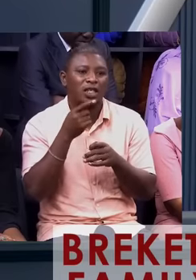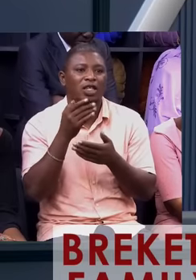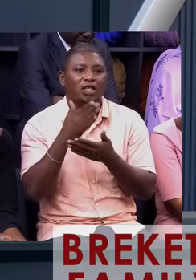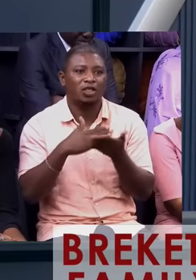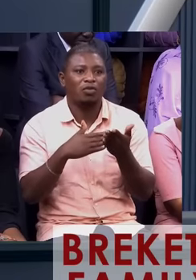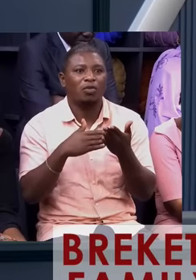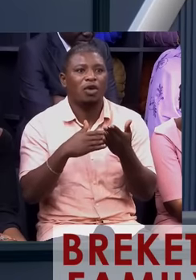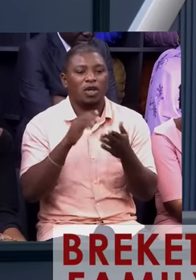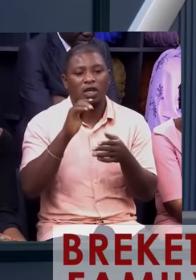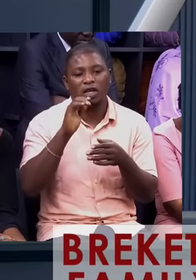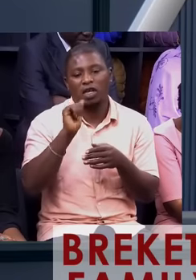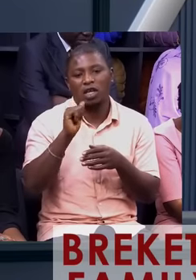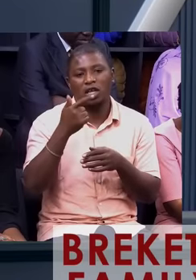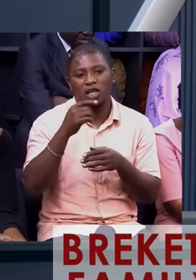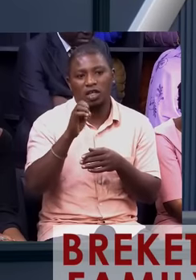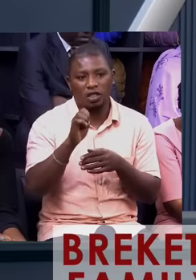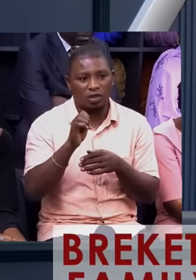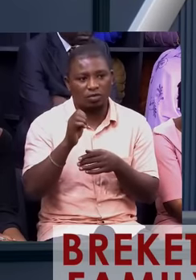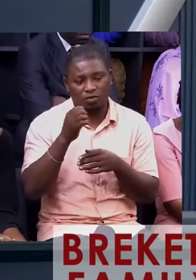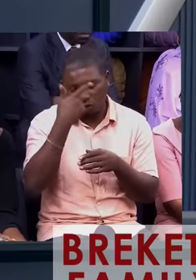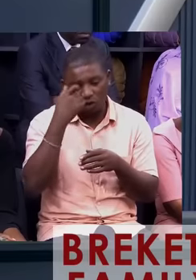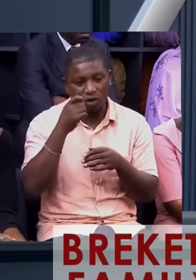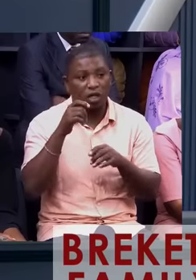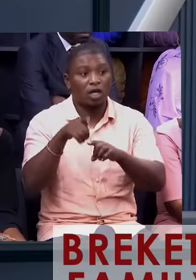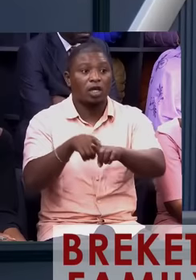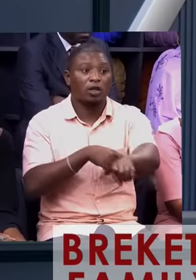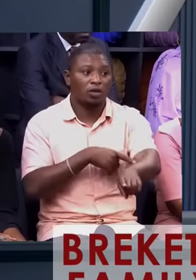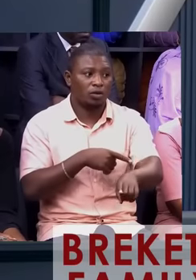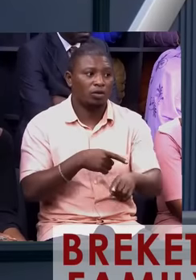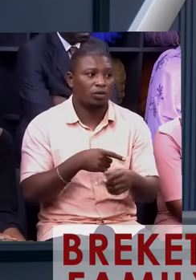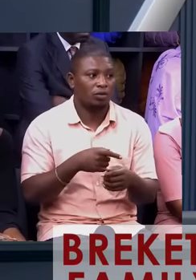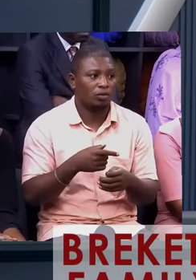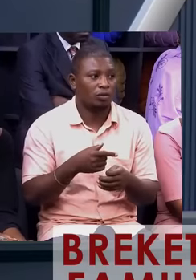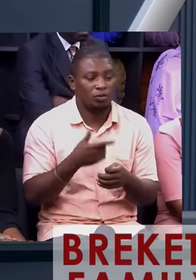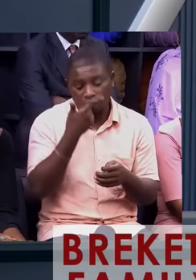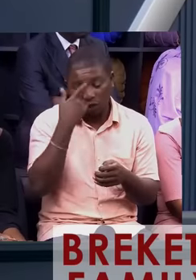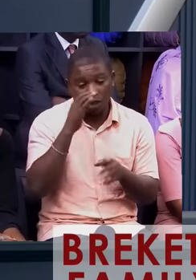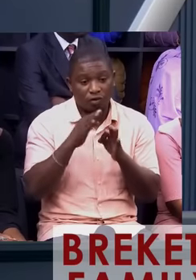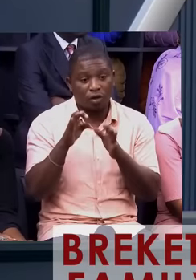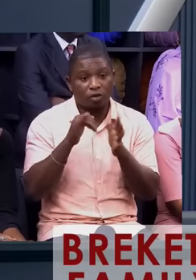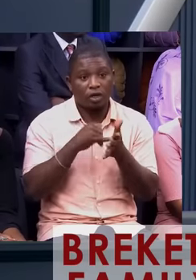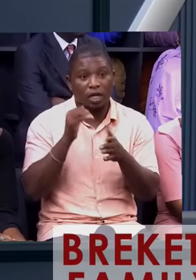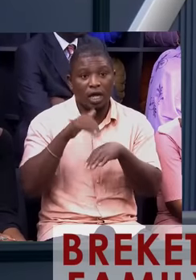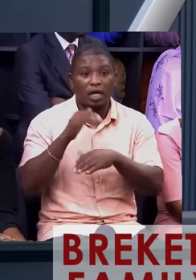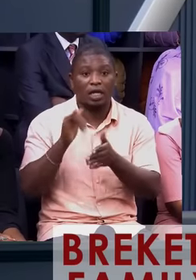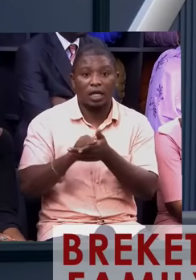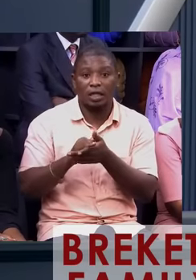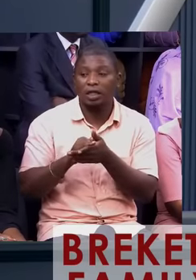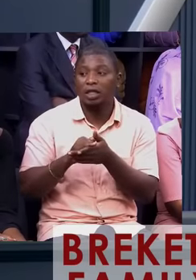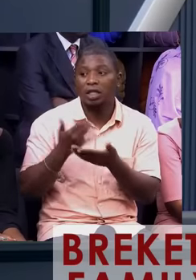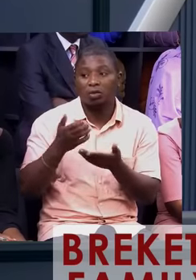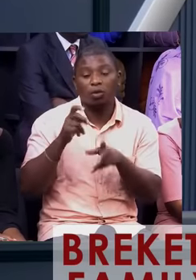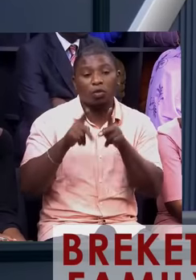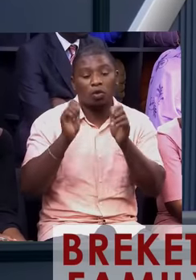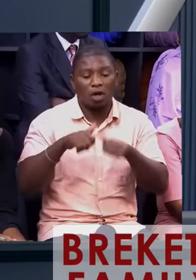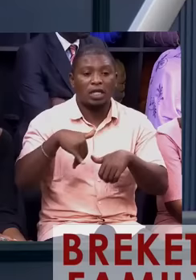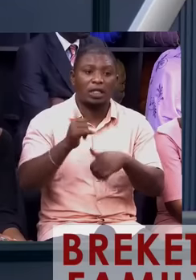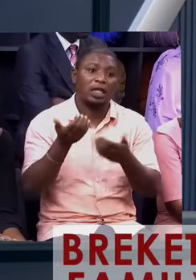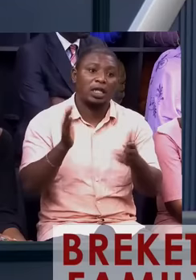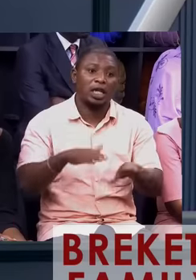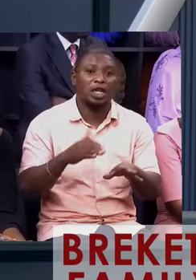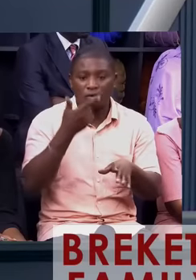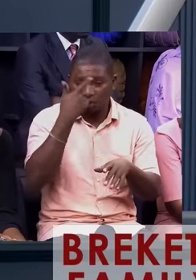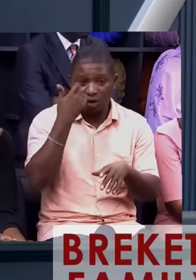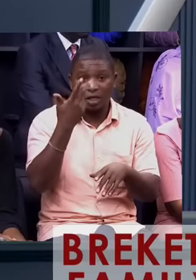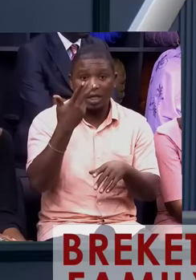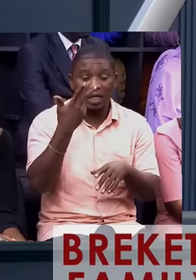the gap of that test is just too broad sir thank you because if they do it at that page women will still die easily because